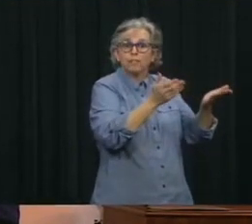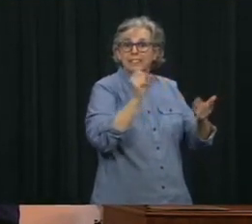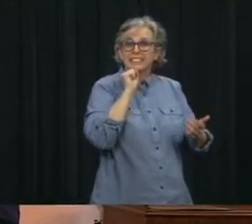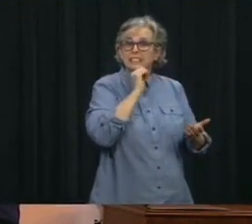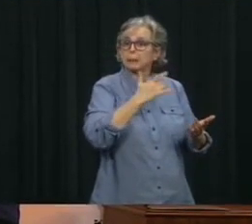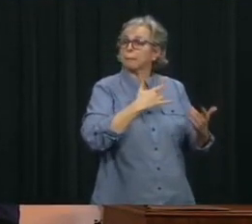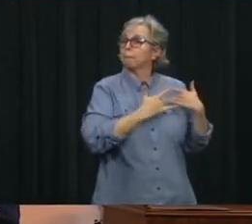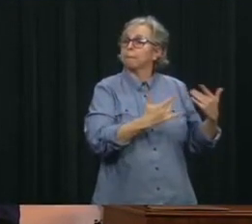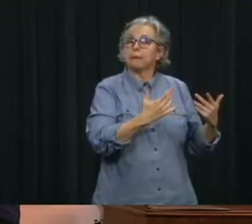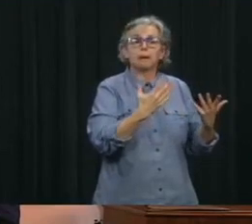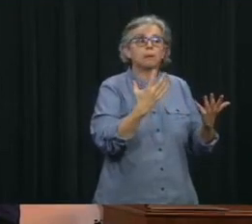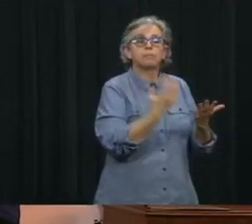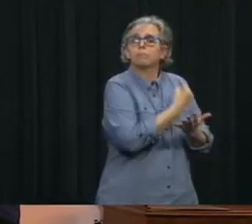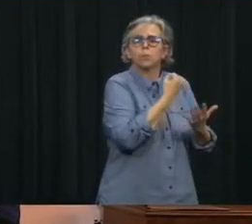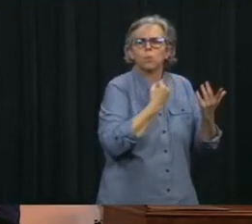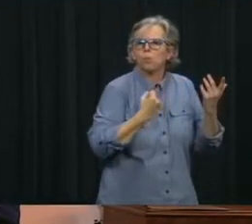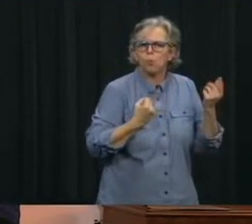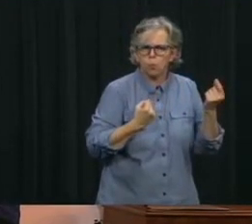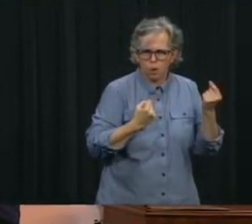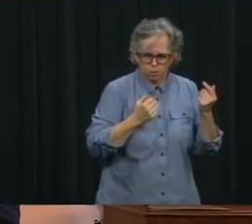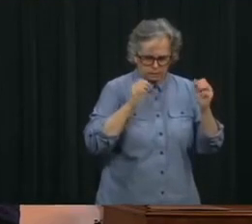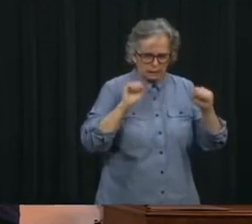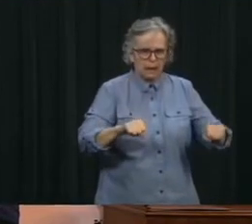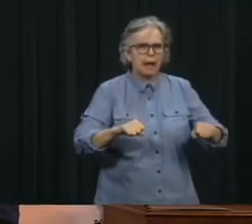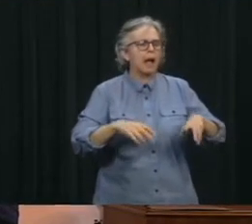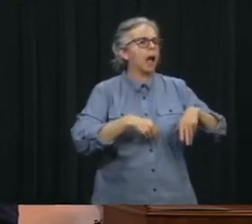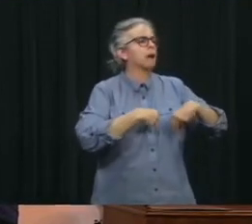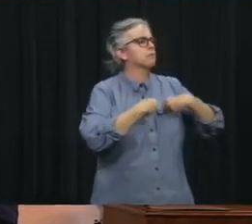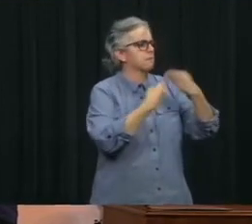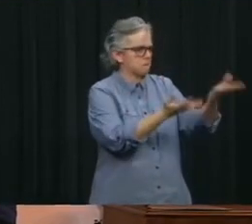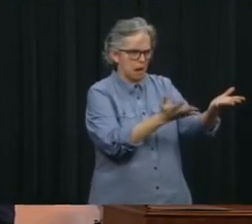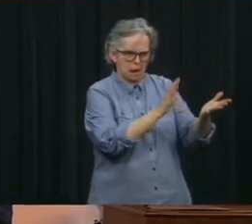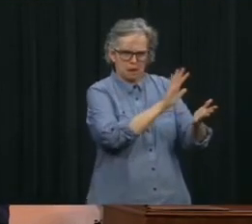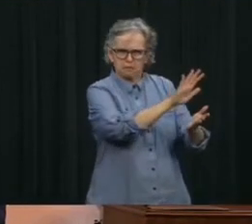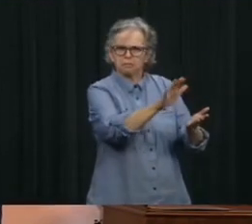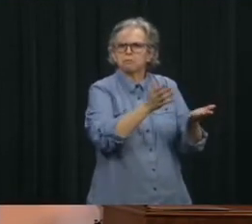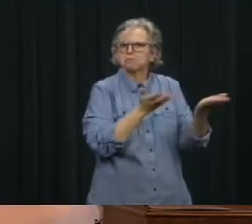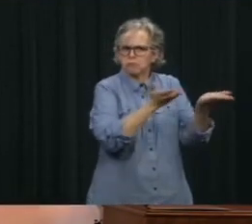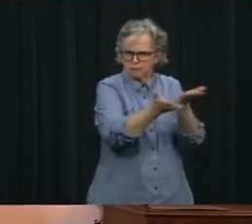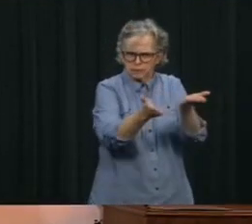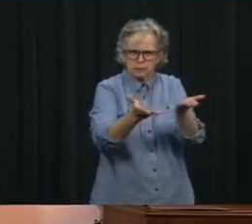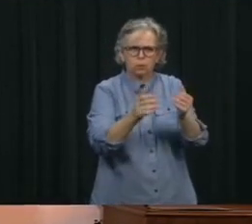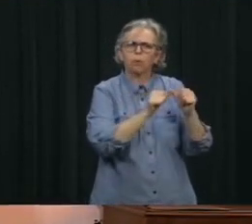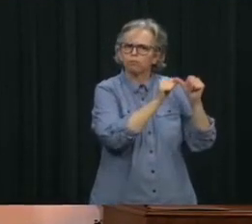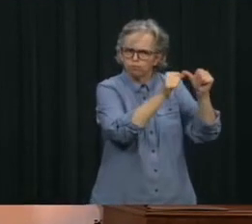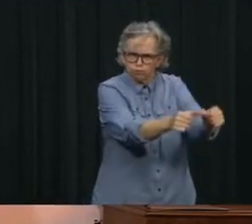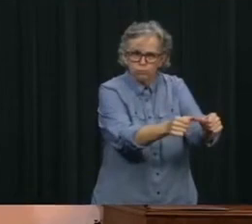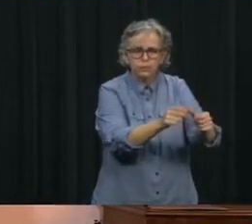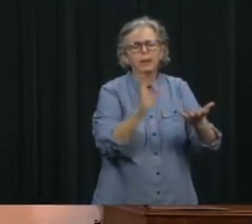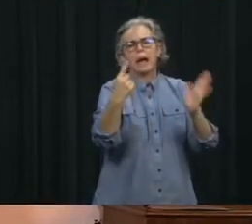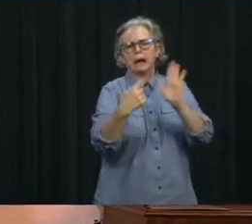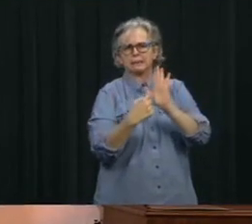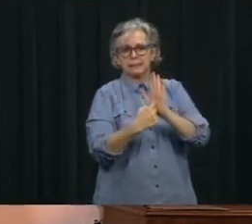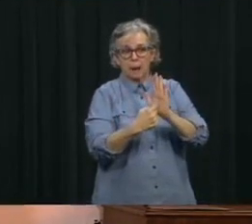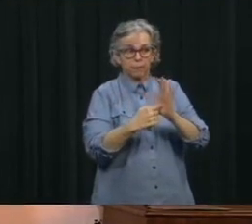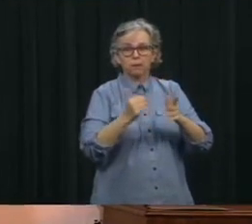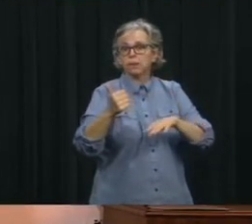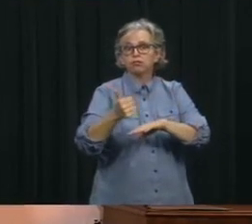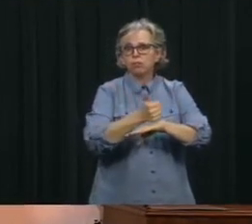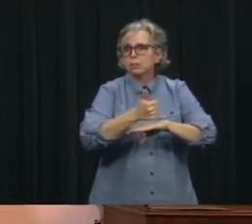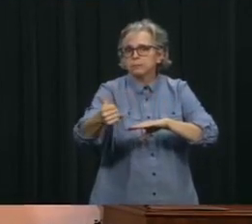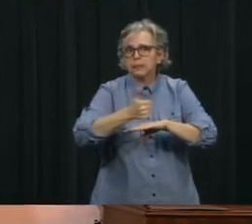citizen center can still be provided, and we hope will be provided. Transportation, I know, is so very,